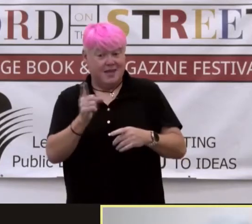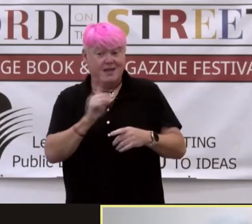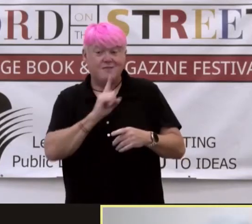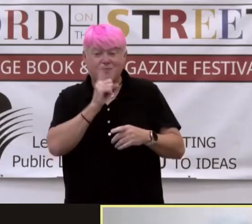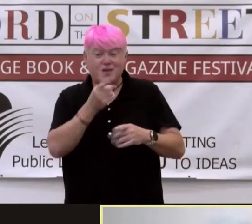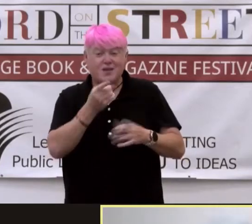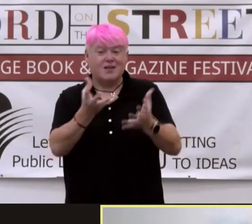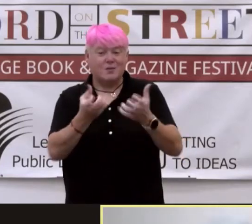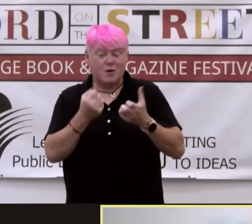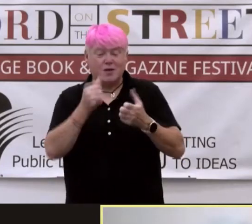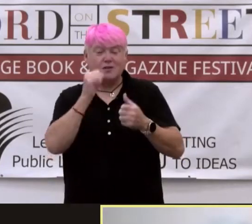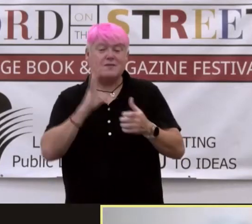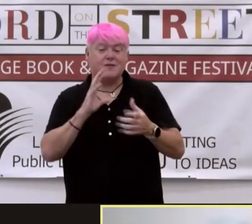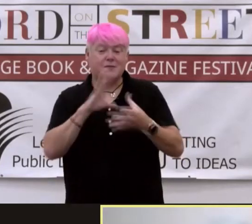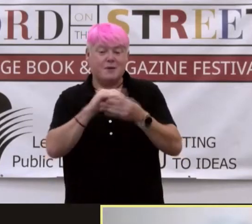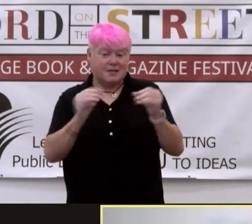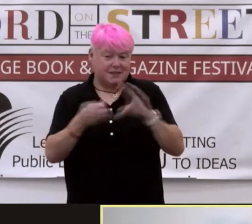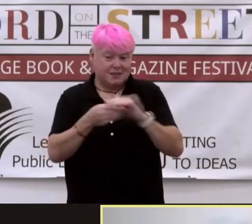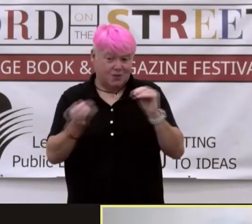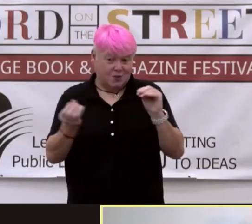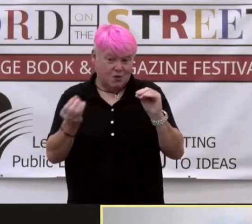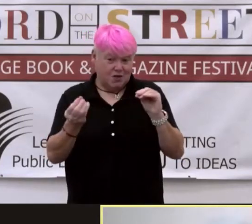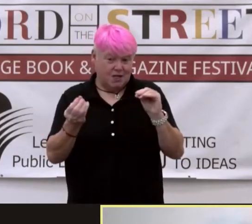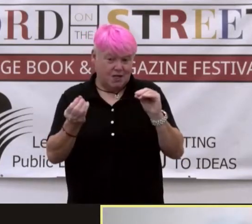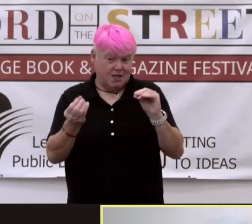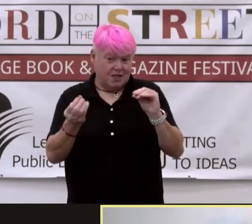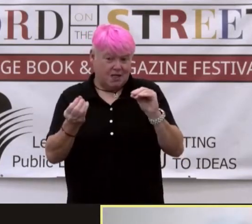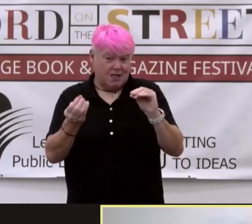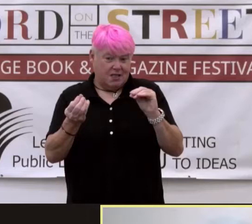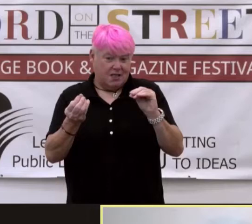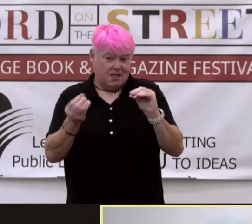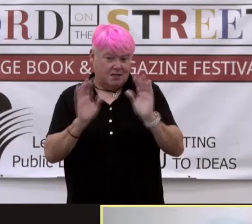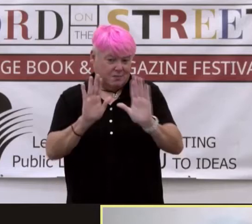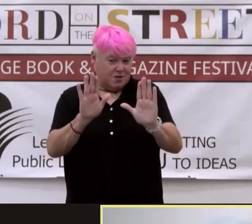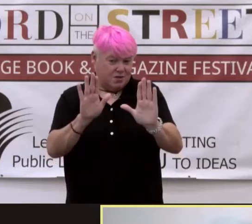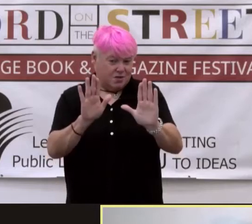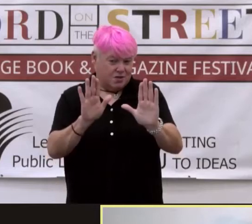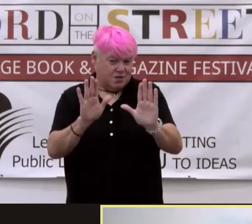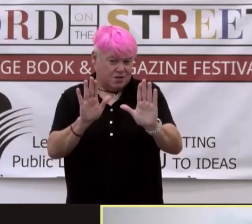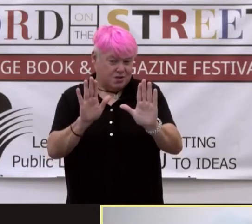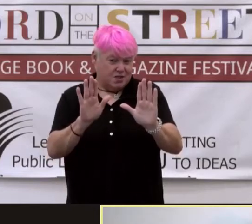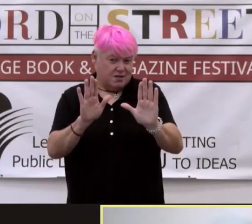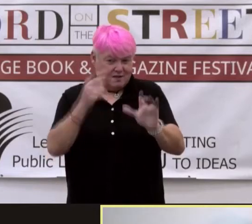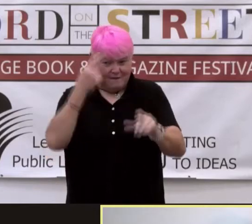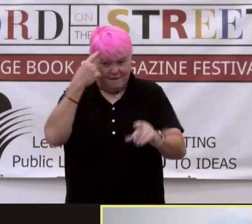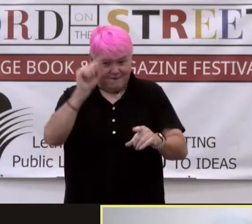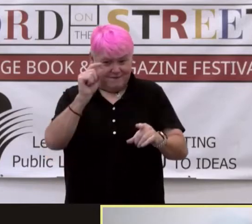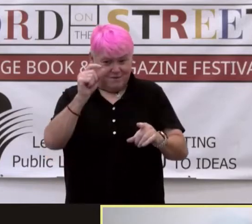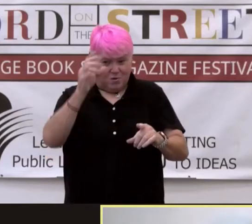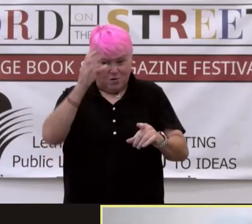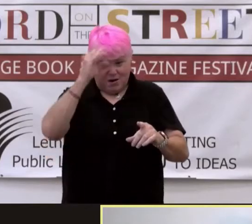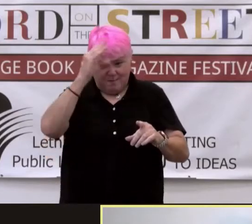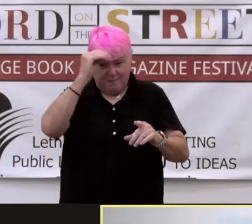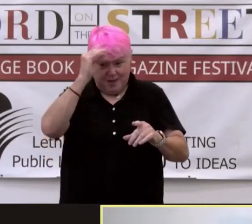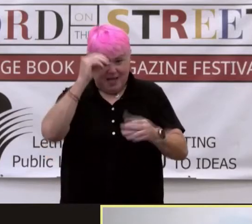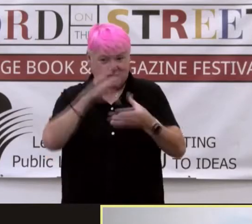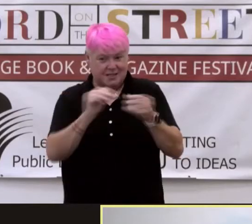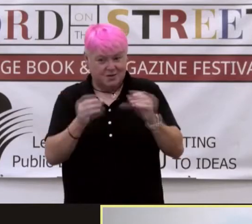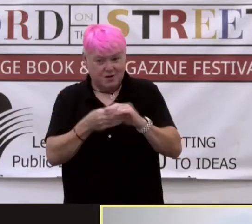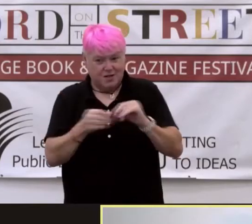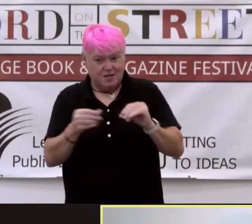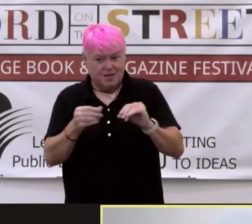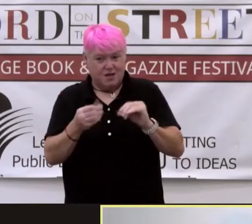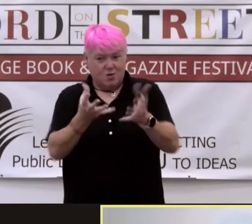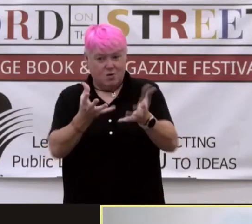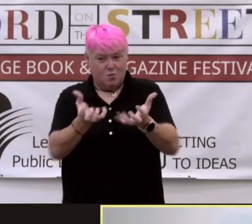female story to drive like as a vessel for a male story. It was supposed to, they all wanted it to